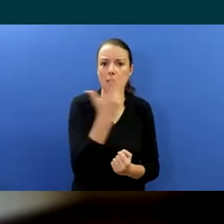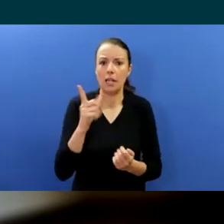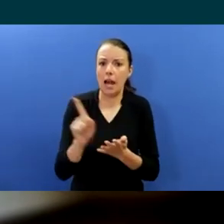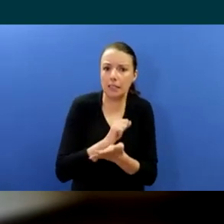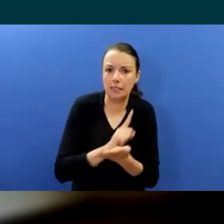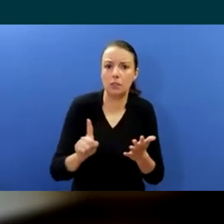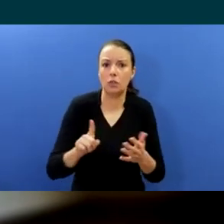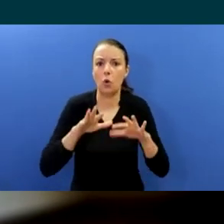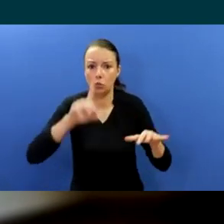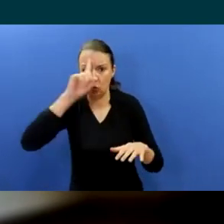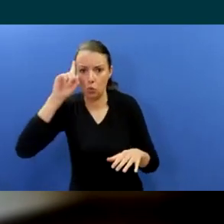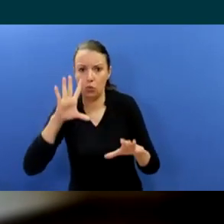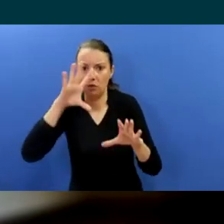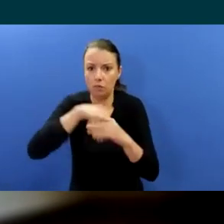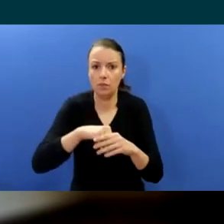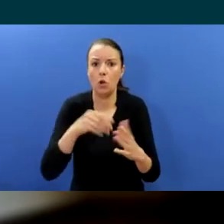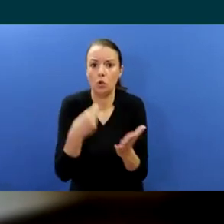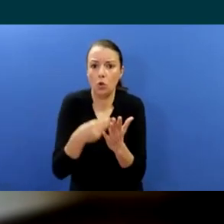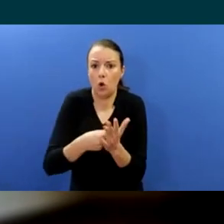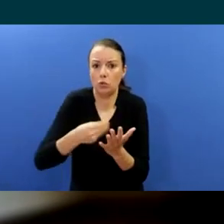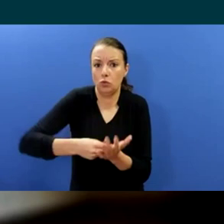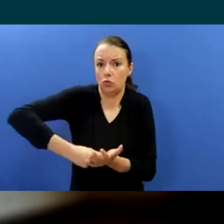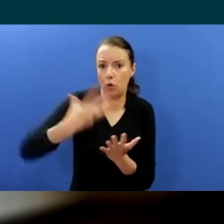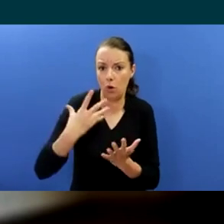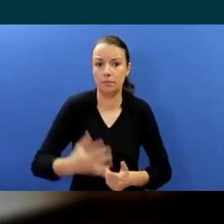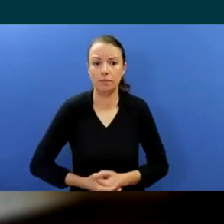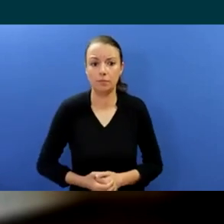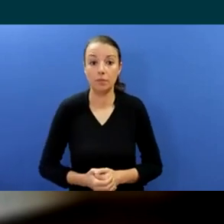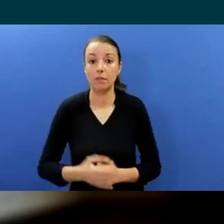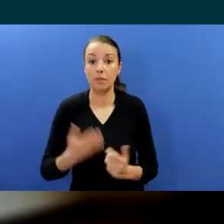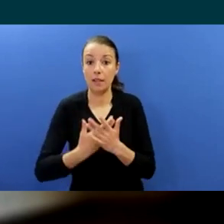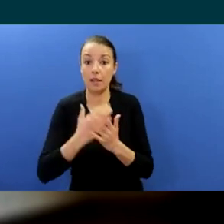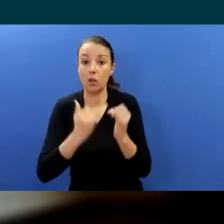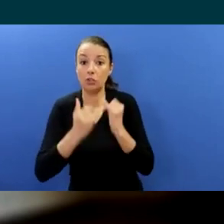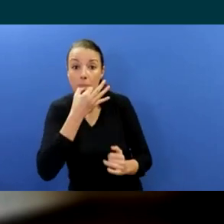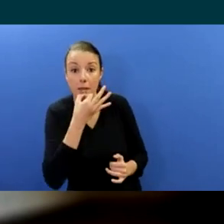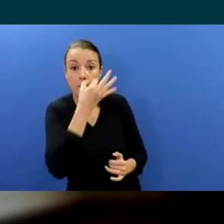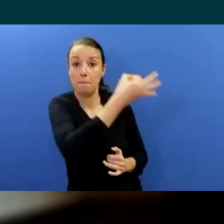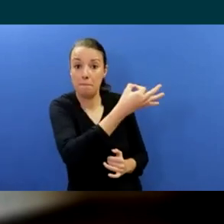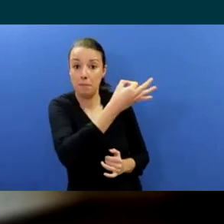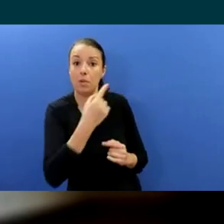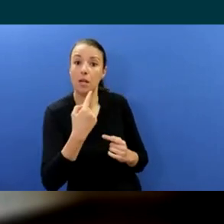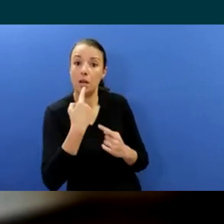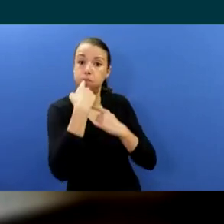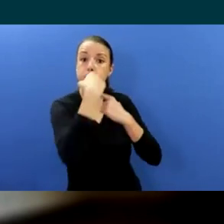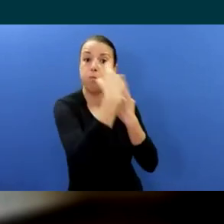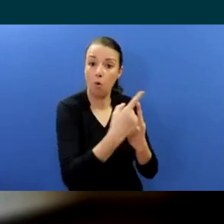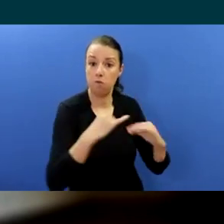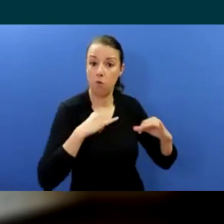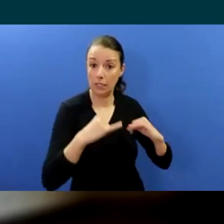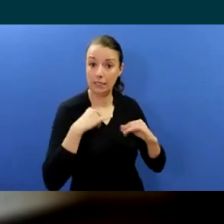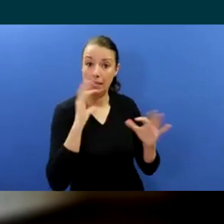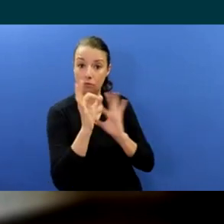involvement. So informing is already an important step, and it can help